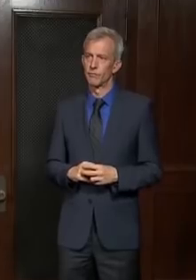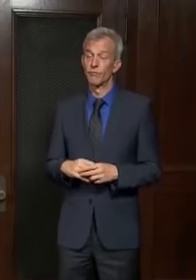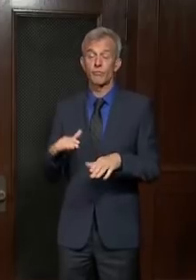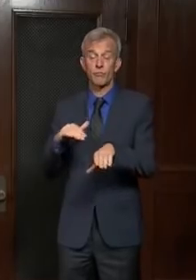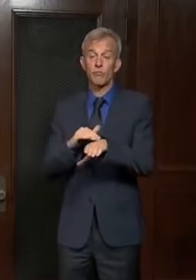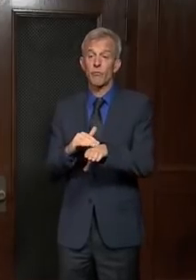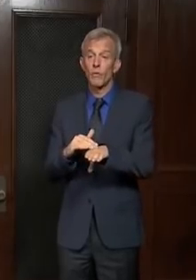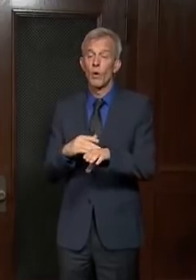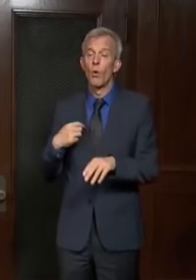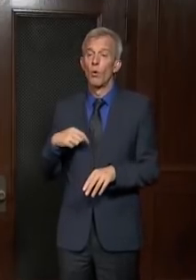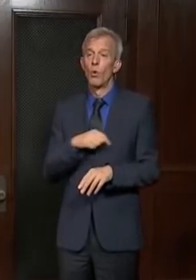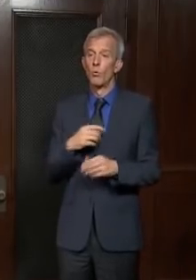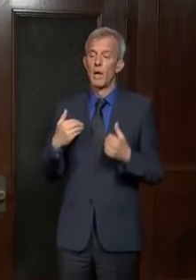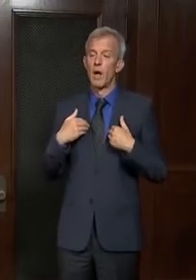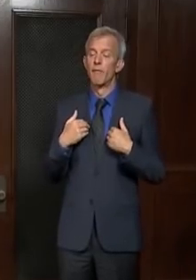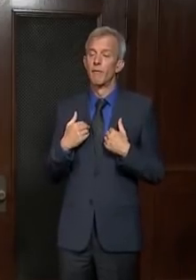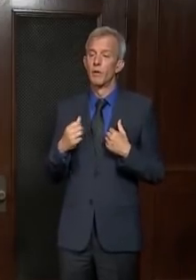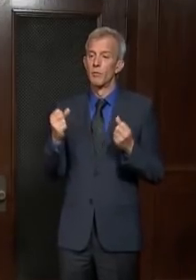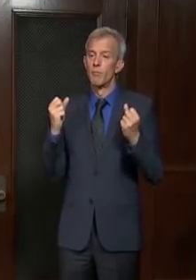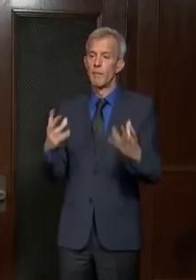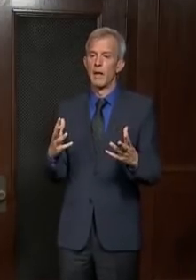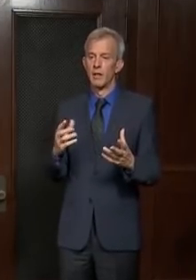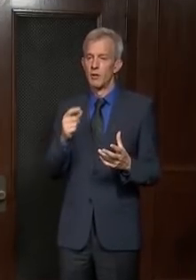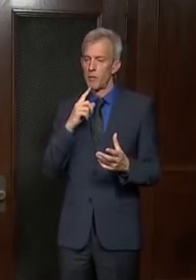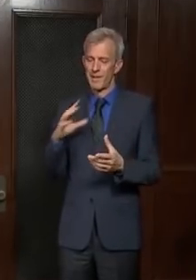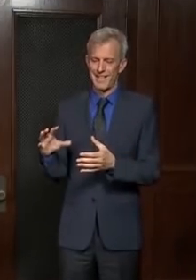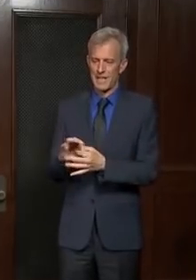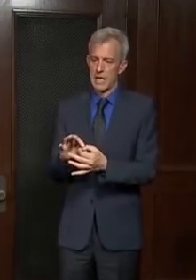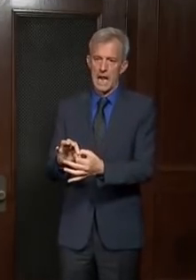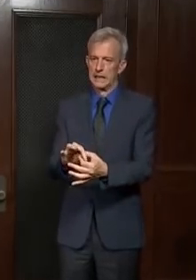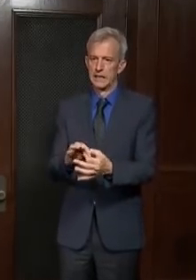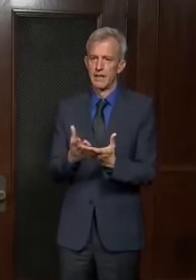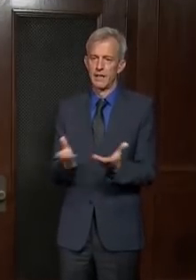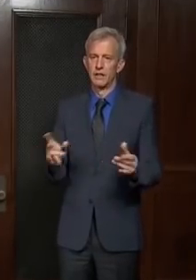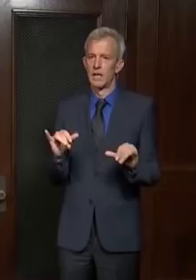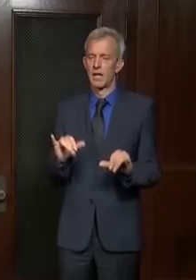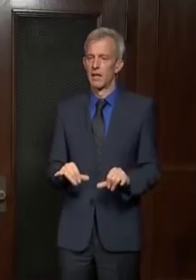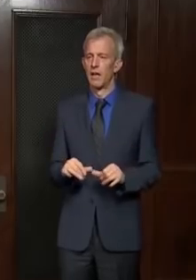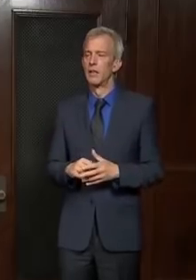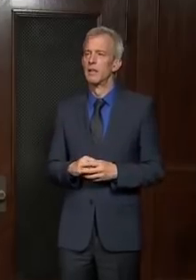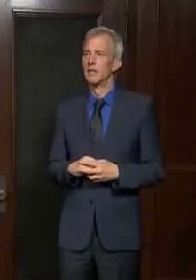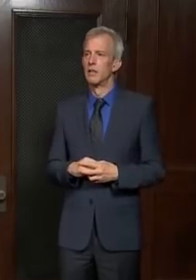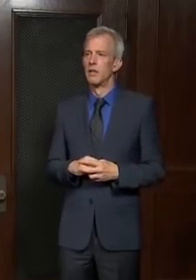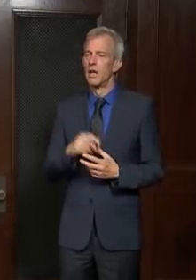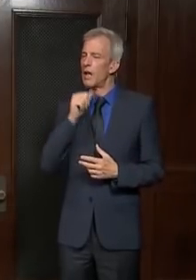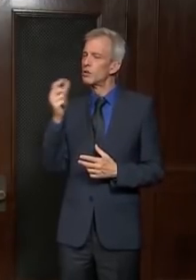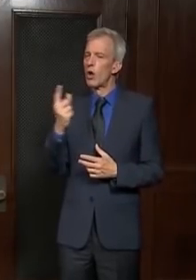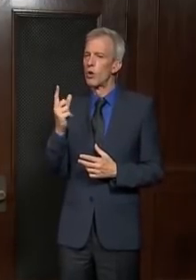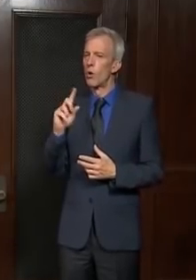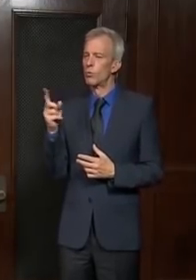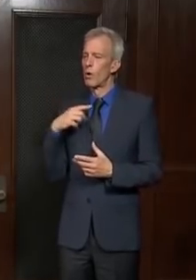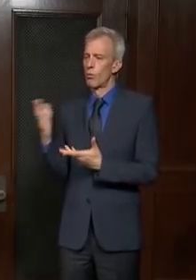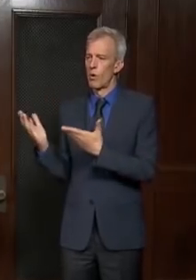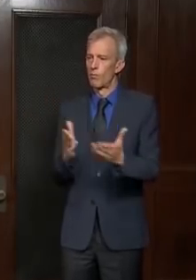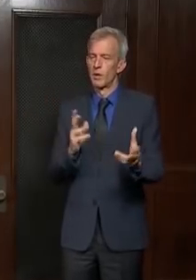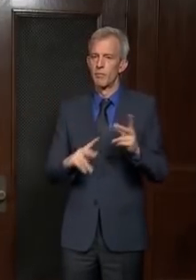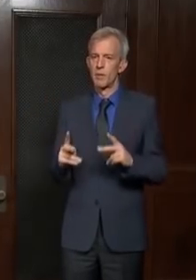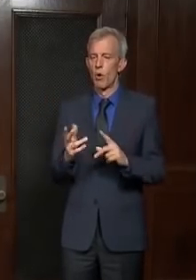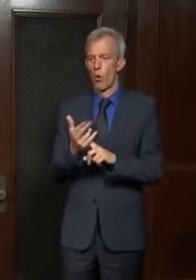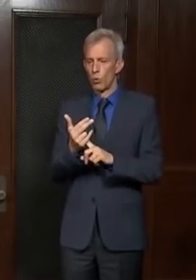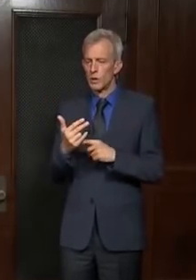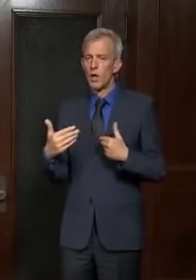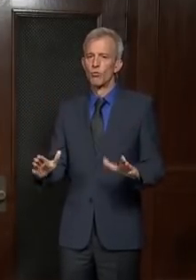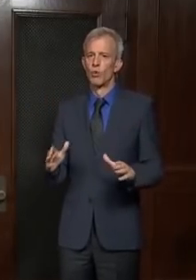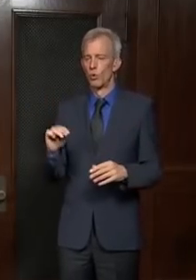Trailers that we have, a lot of them kind of are being connected and things like that, but that's not always where we will take people. hotel rooms and motel rooms may be